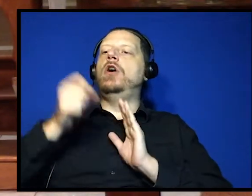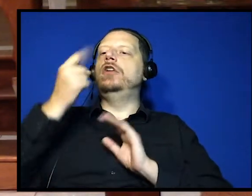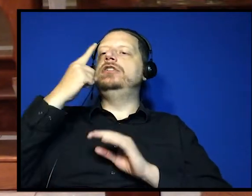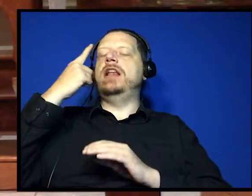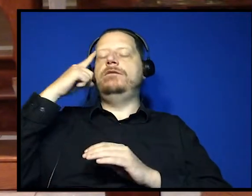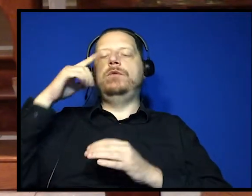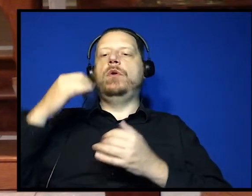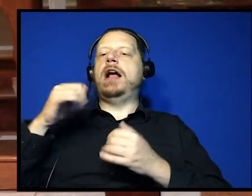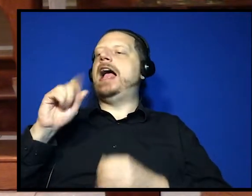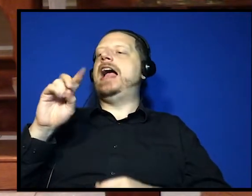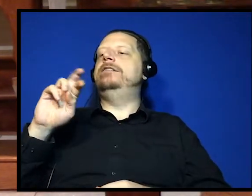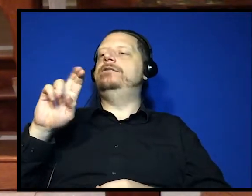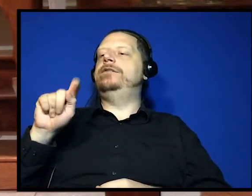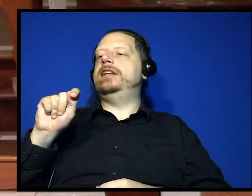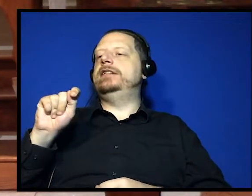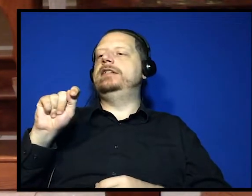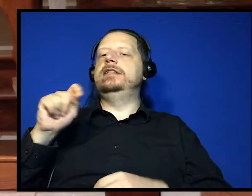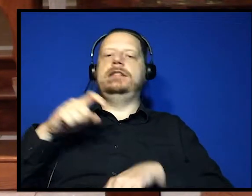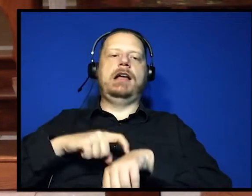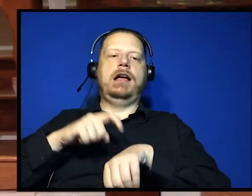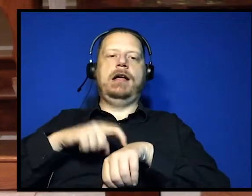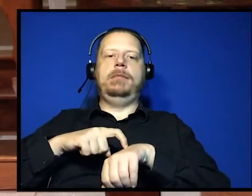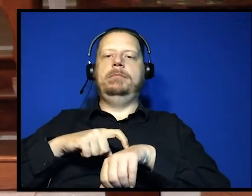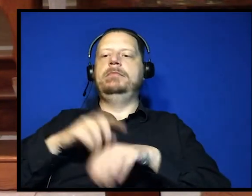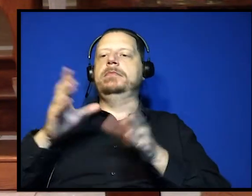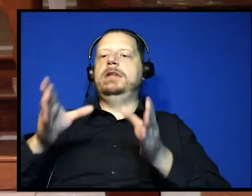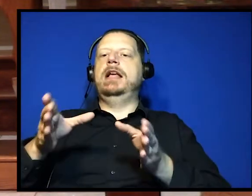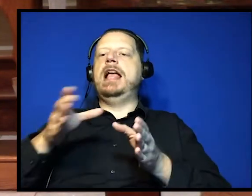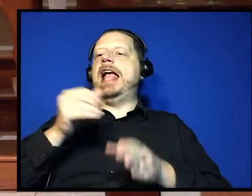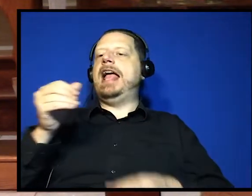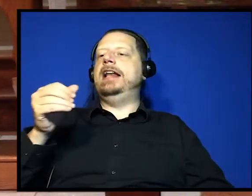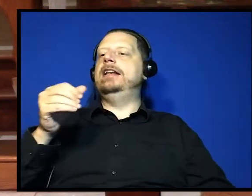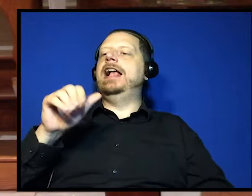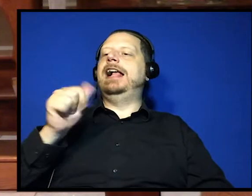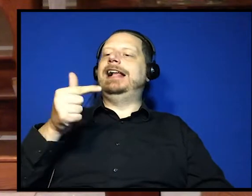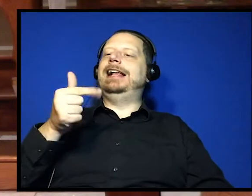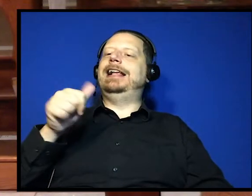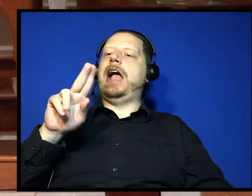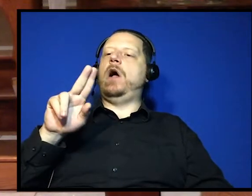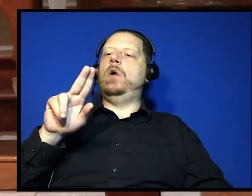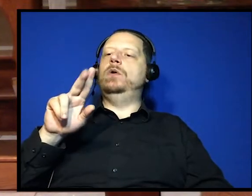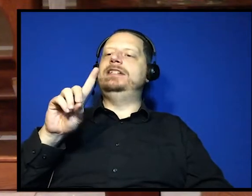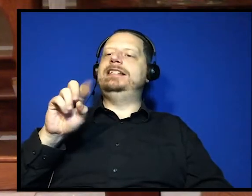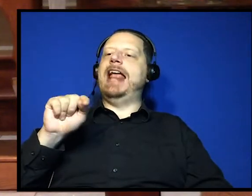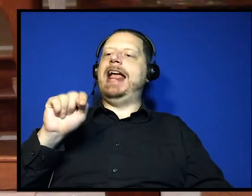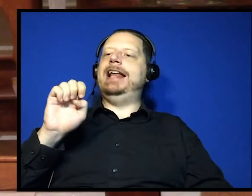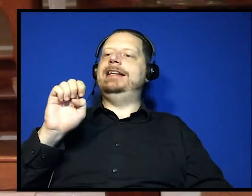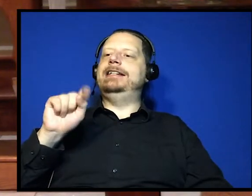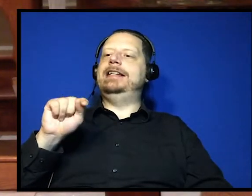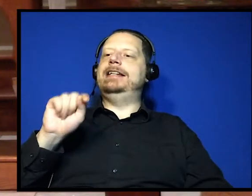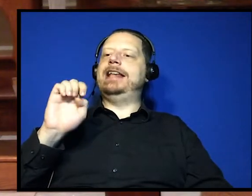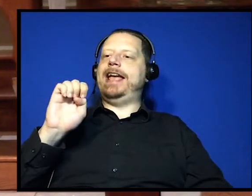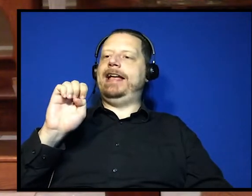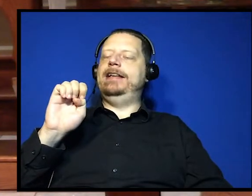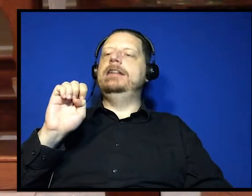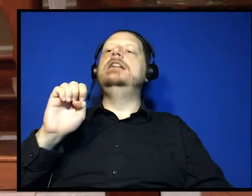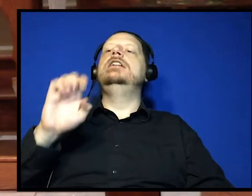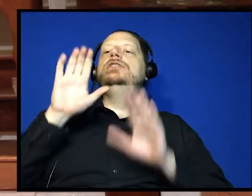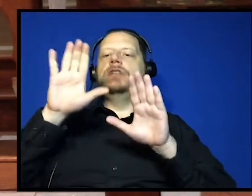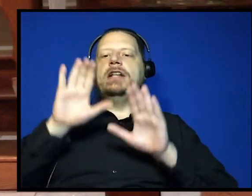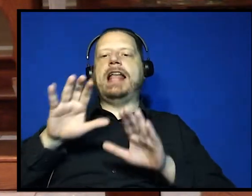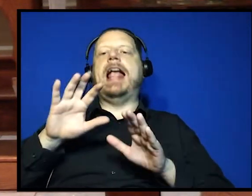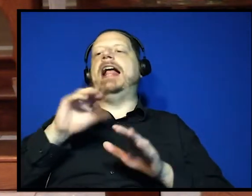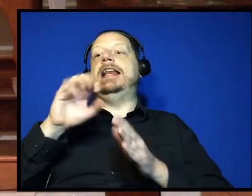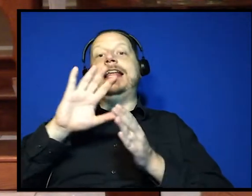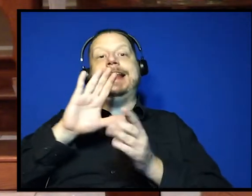this season and even this Gaudete Sunday, what it means. And